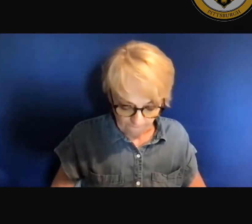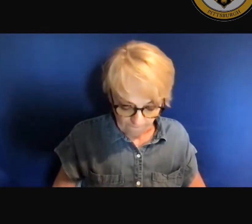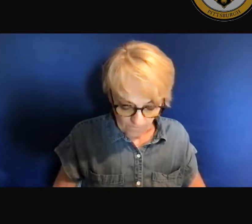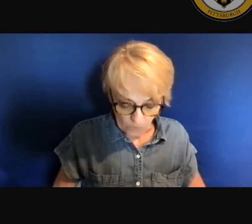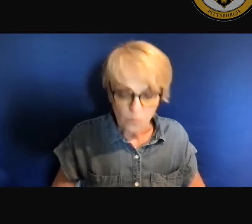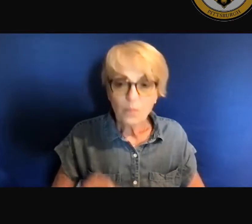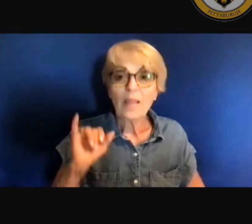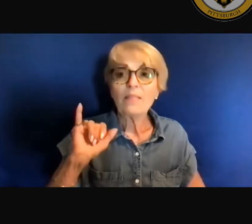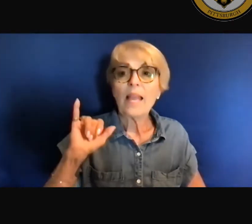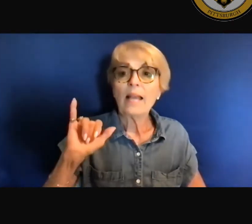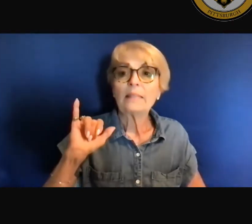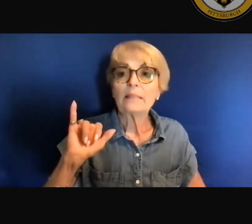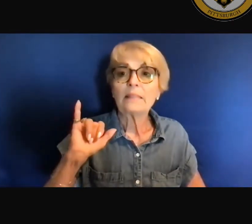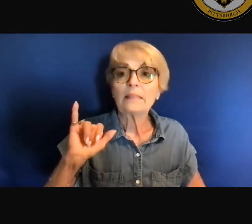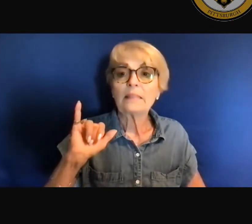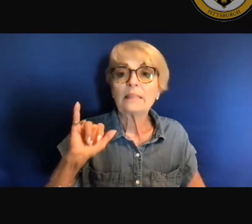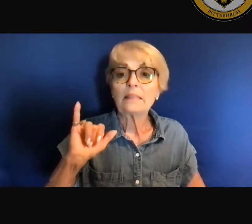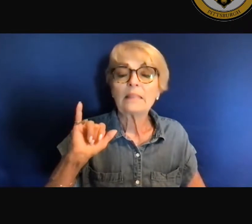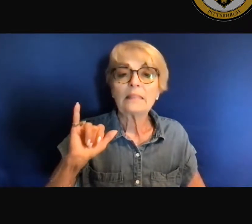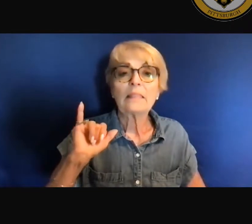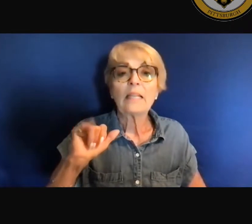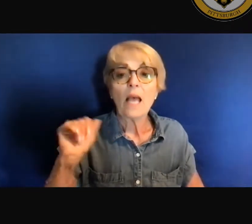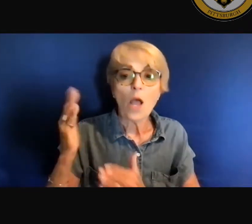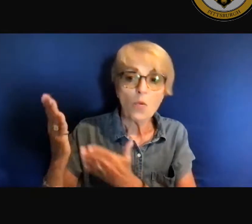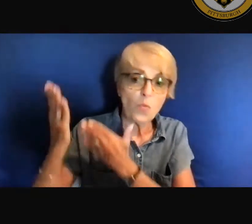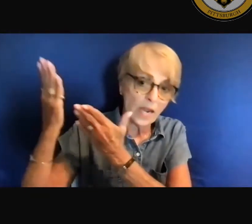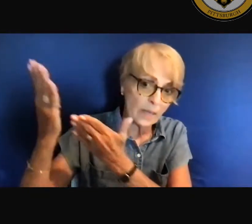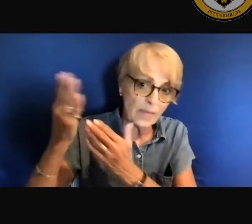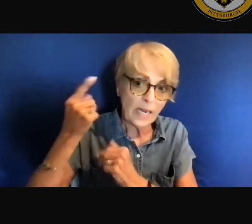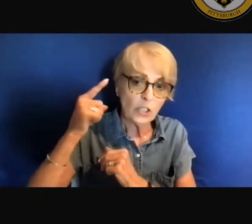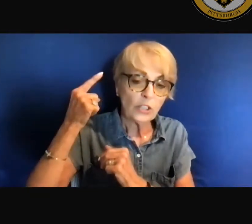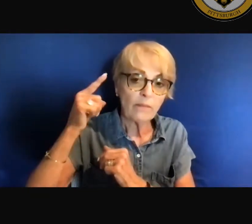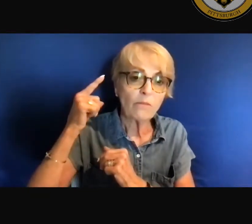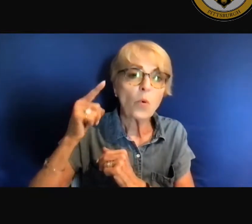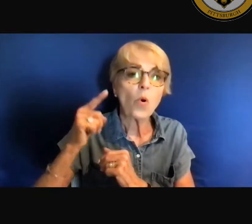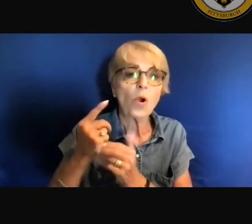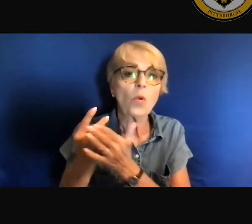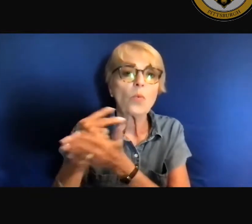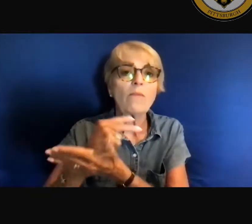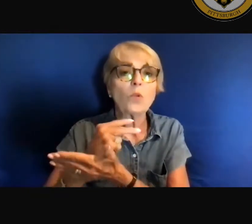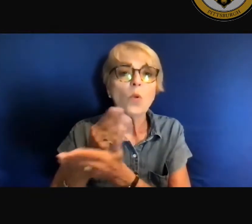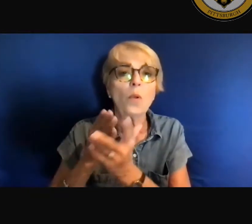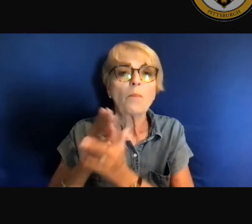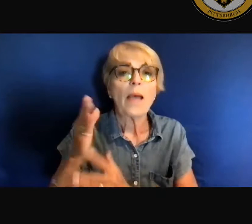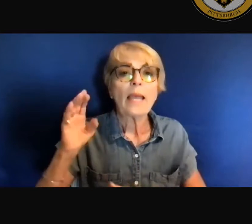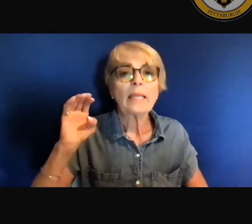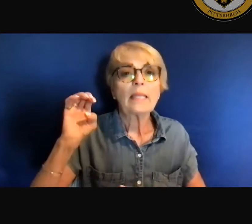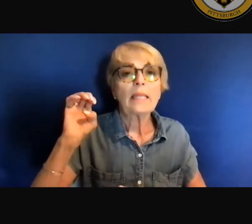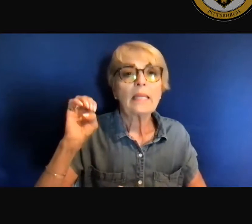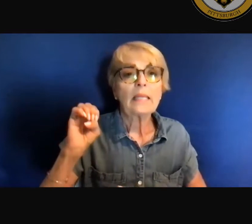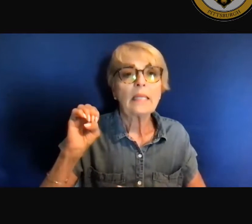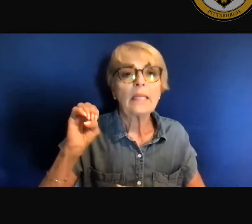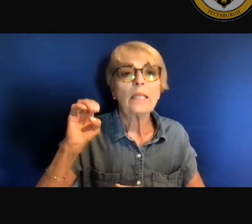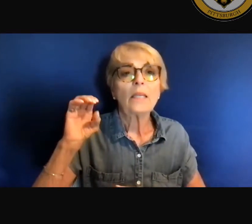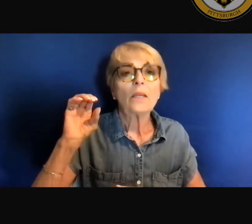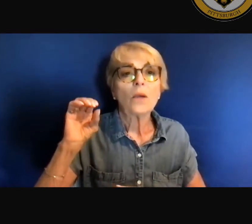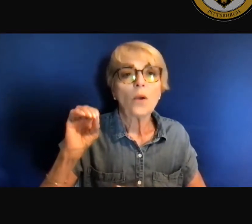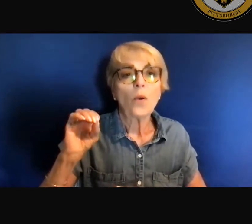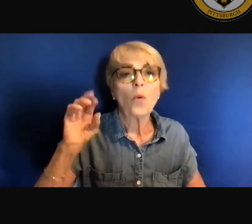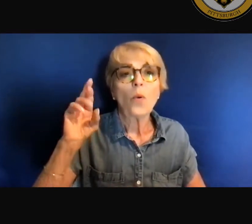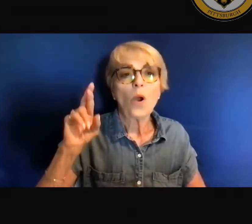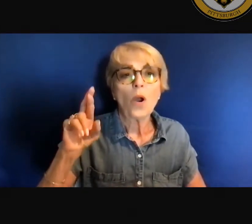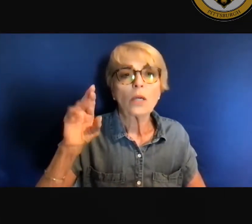a great recommendation for a review by the EORC, but it would, under current